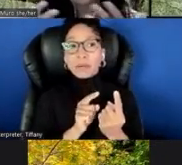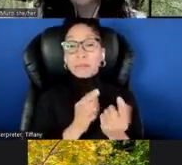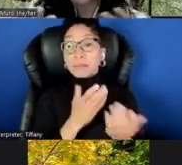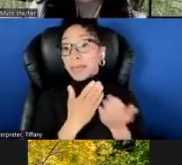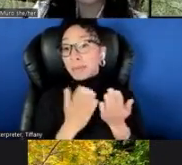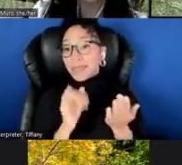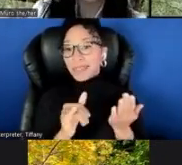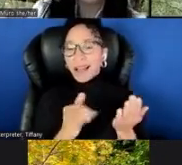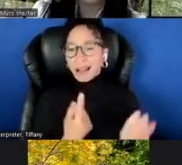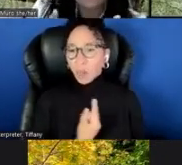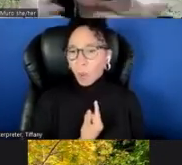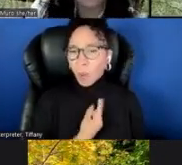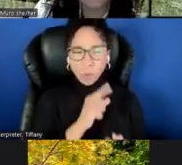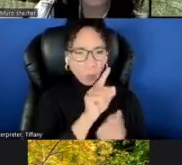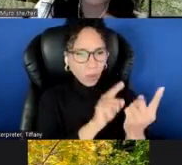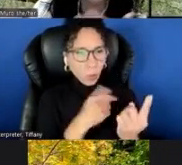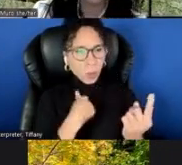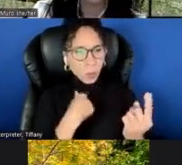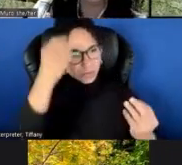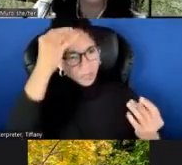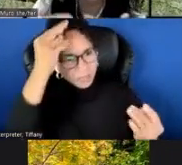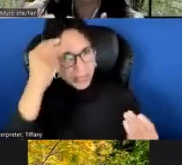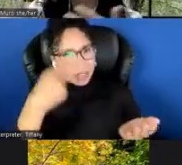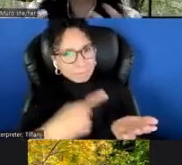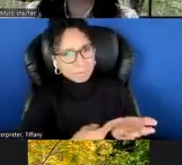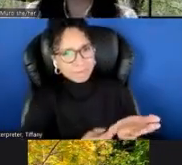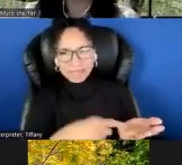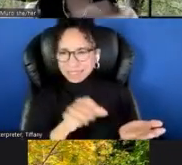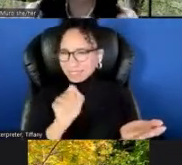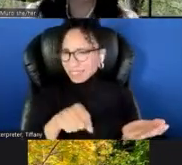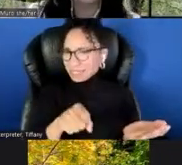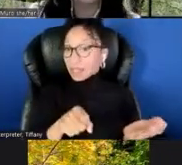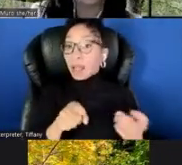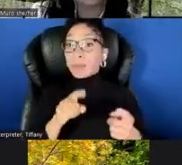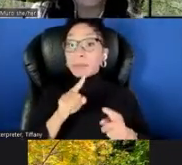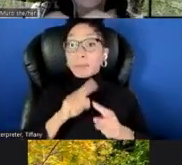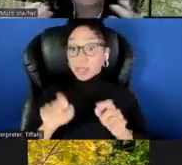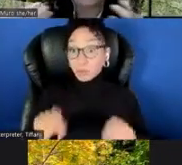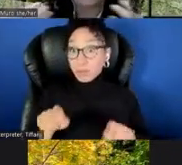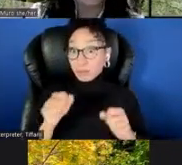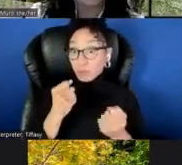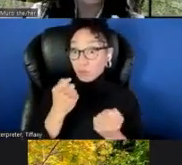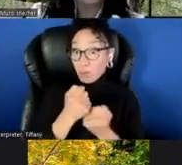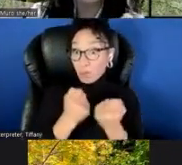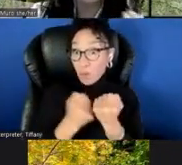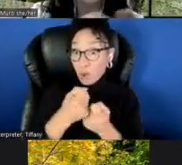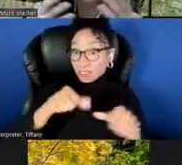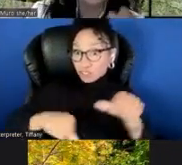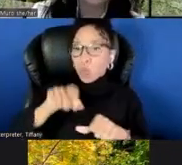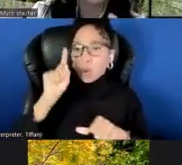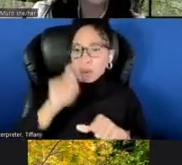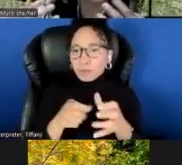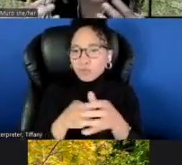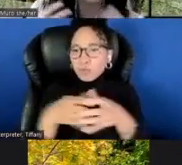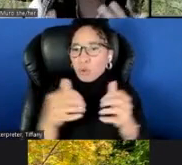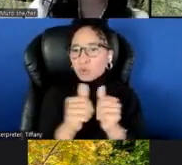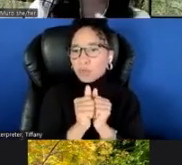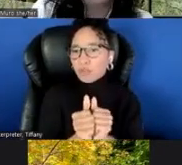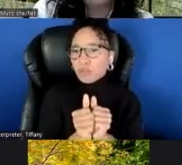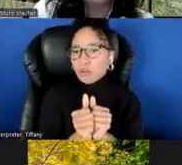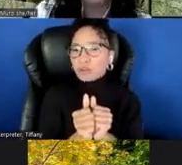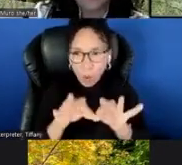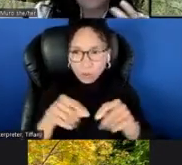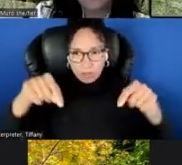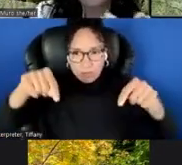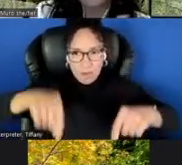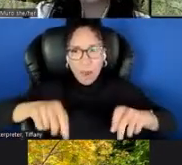we have to grow together and be in relation with each other for us to be able to support each other. And so that's really critical, to be in relation with each other as